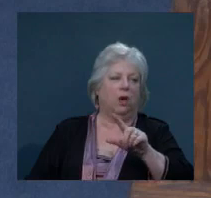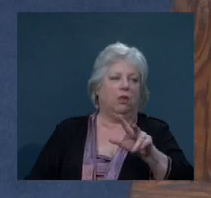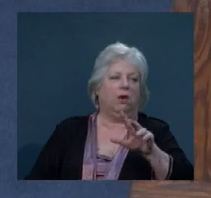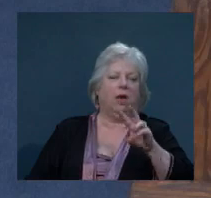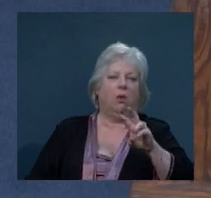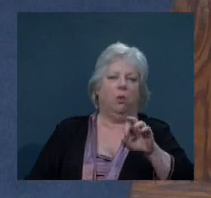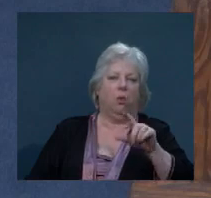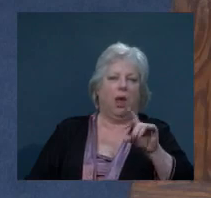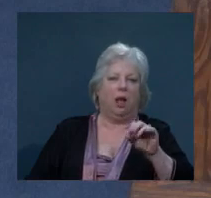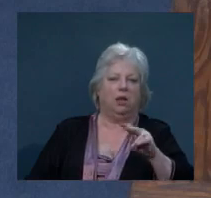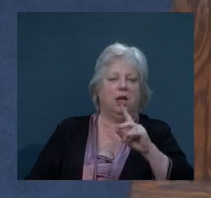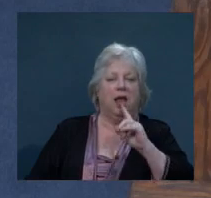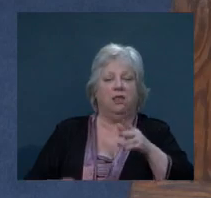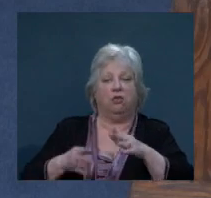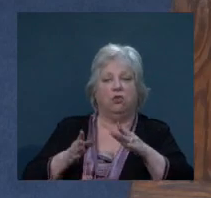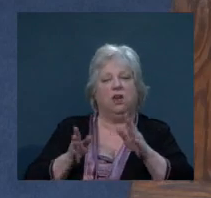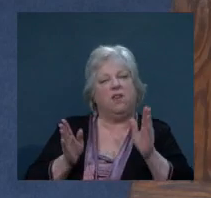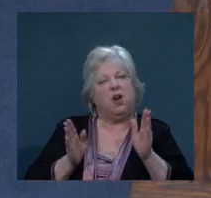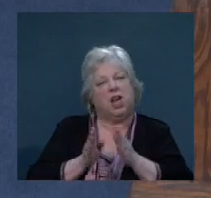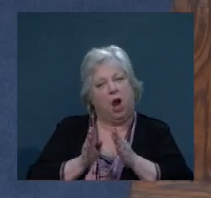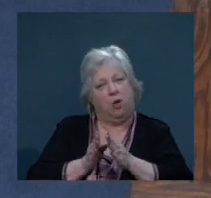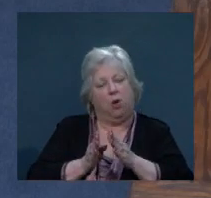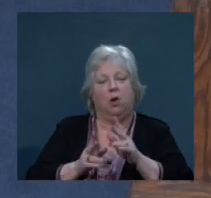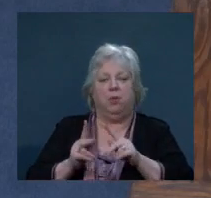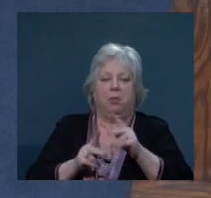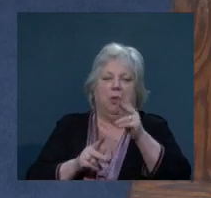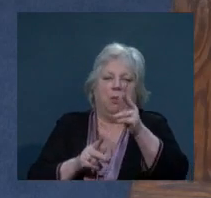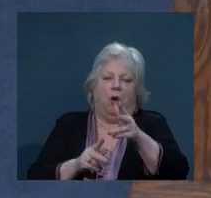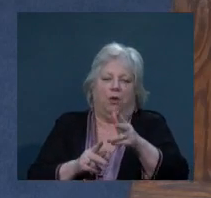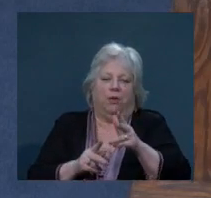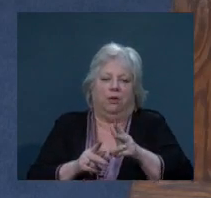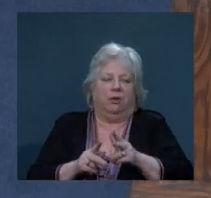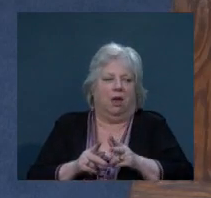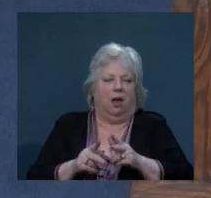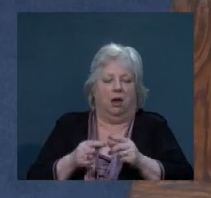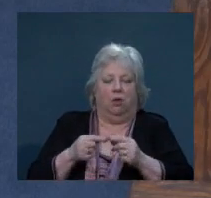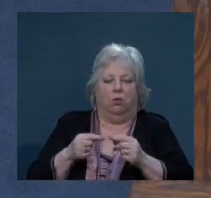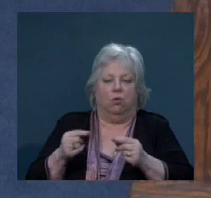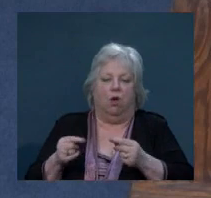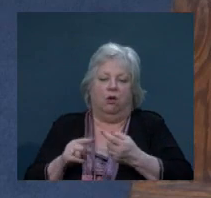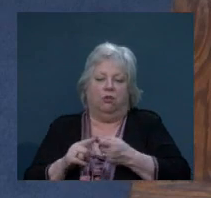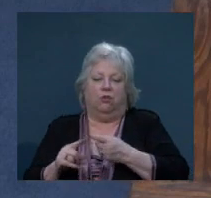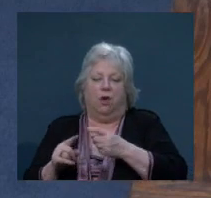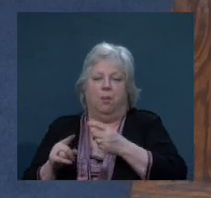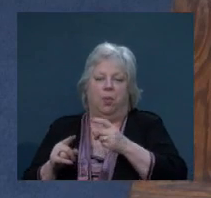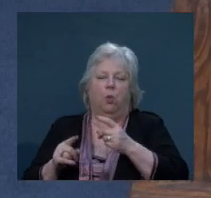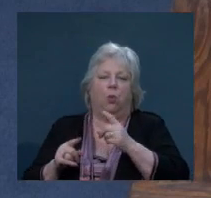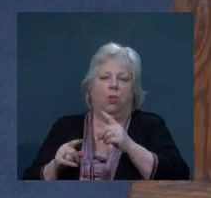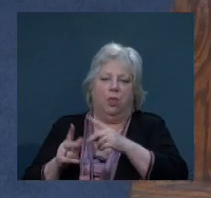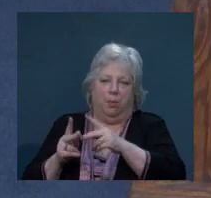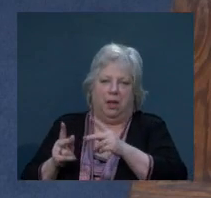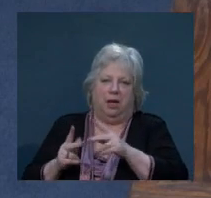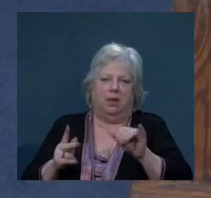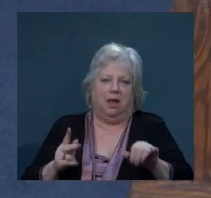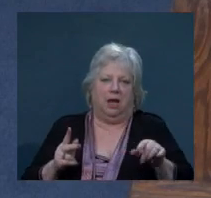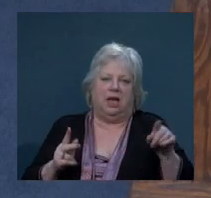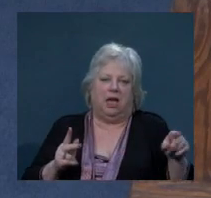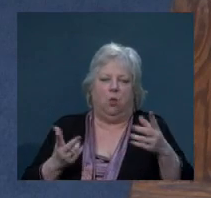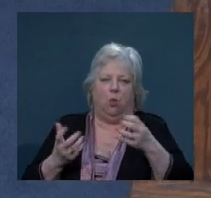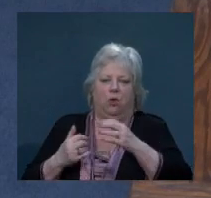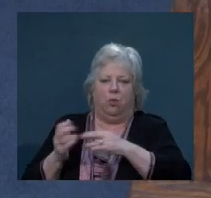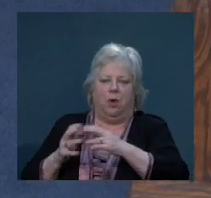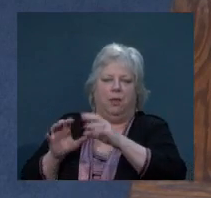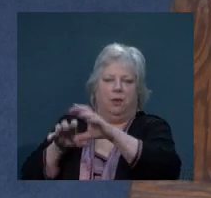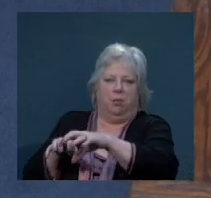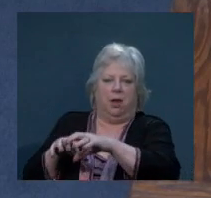narrow street. People do park on the side of the road across the street from where he's wanting to build the duplexes, and you can't get